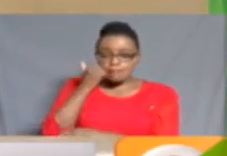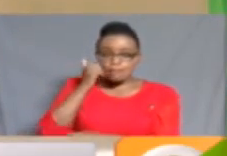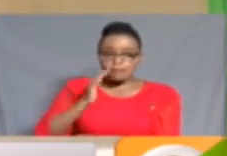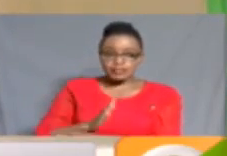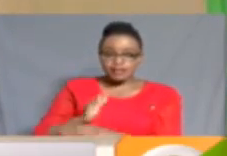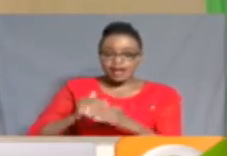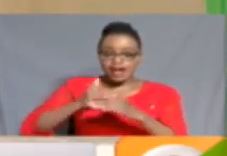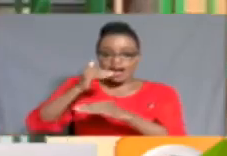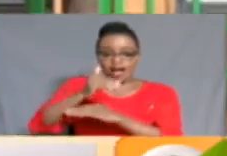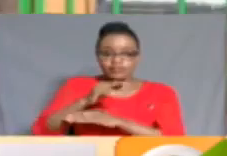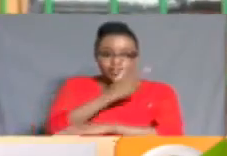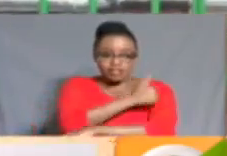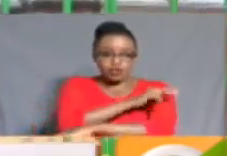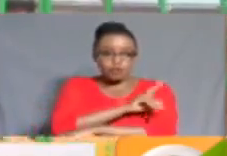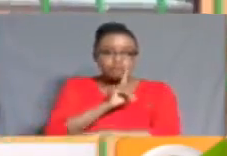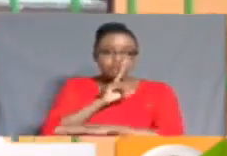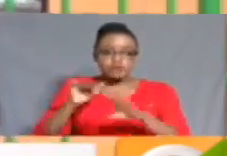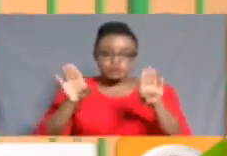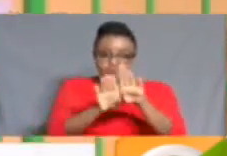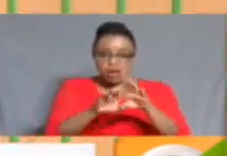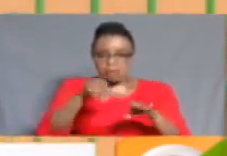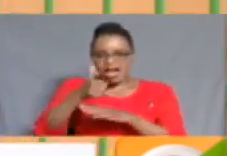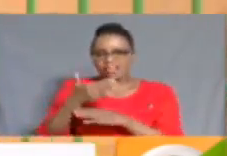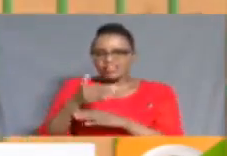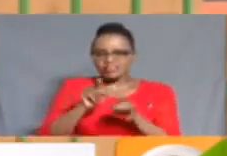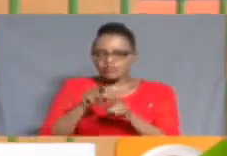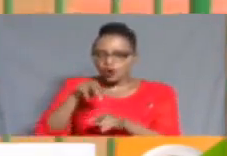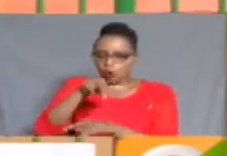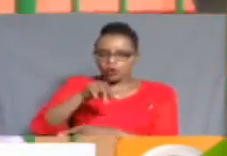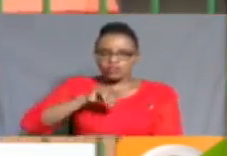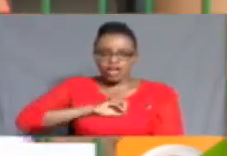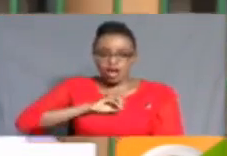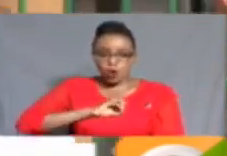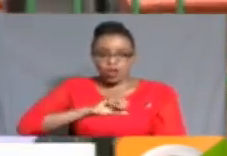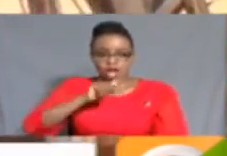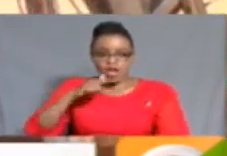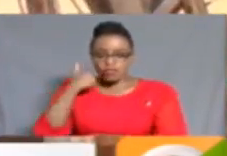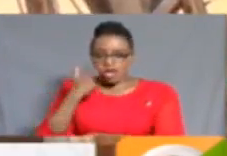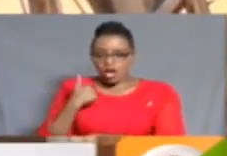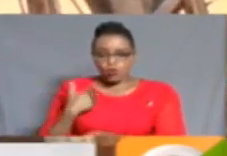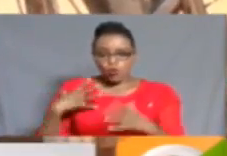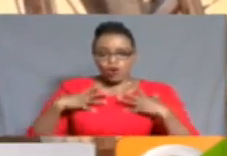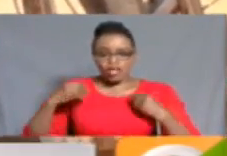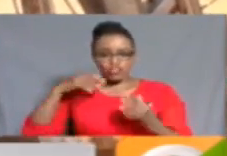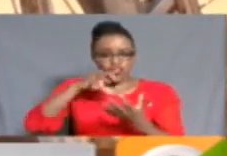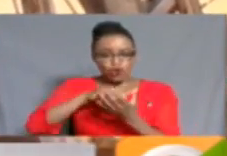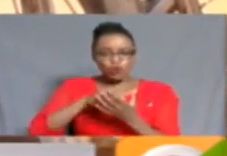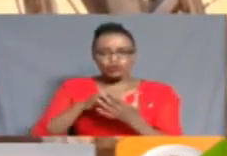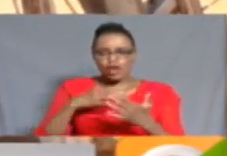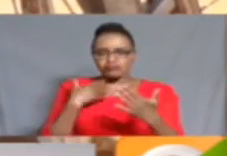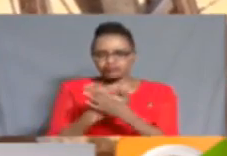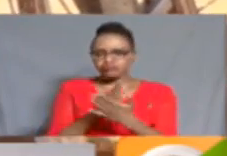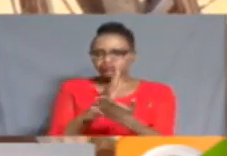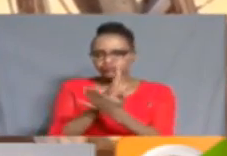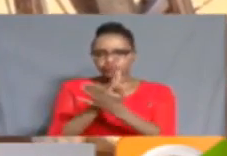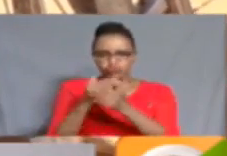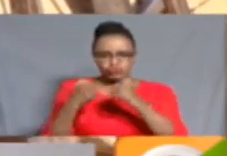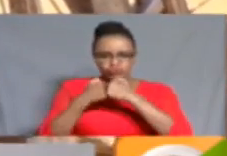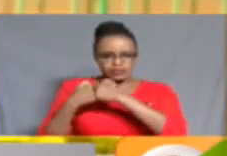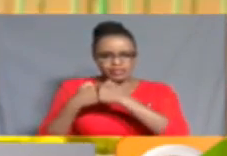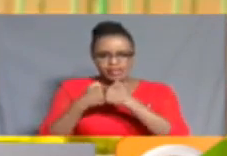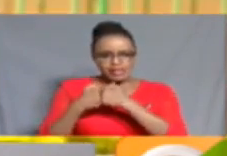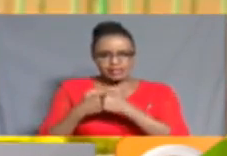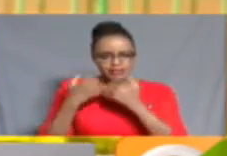was ordered to be shut down. While others managed to walk on their own, there are those whose health condition proved to be a challenge too huge to